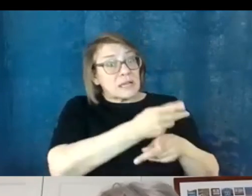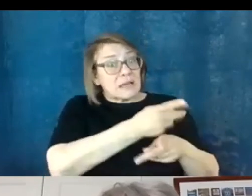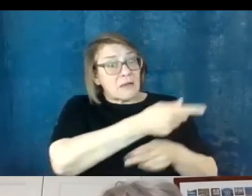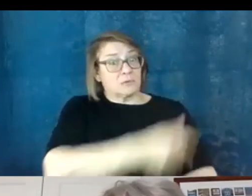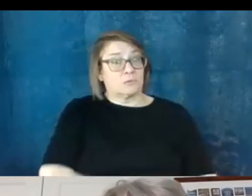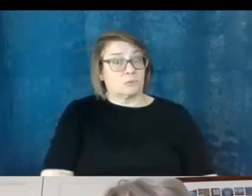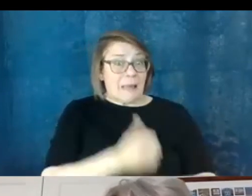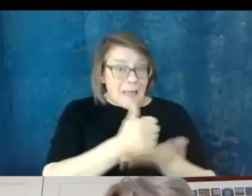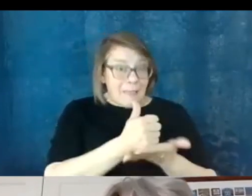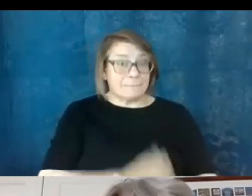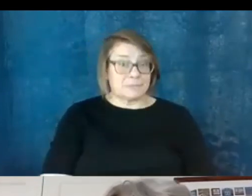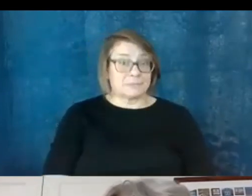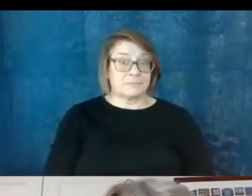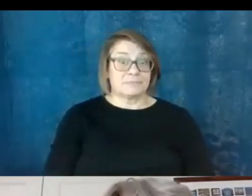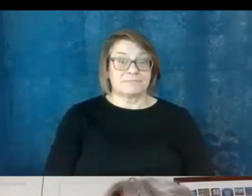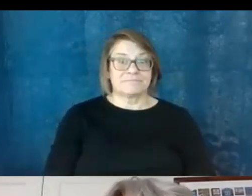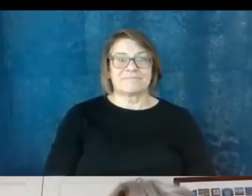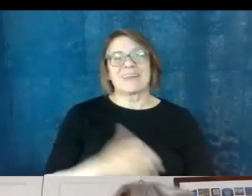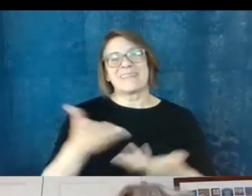to say.